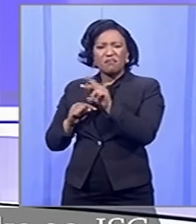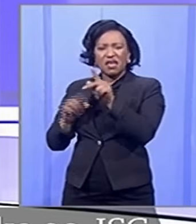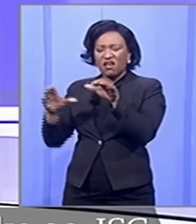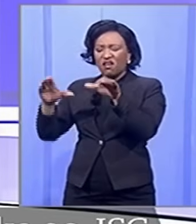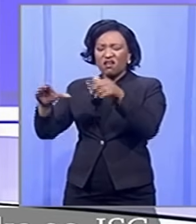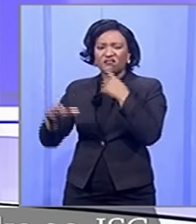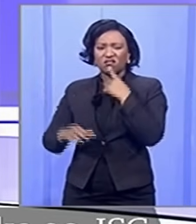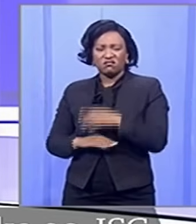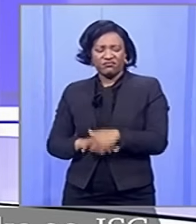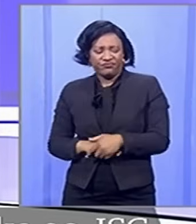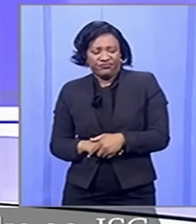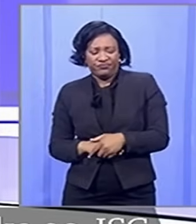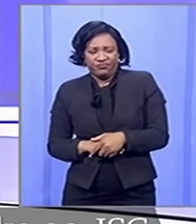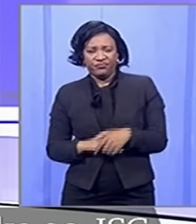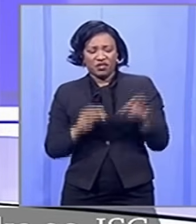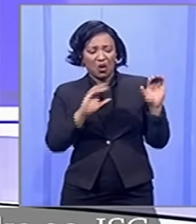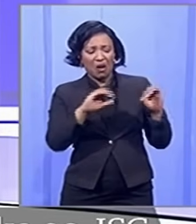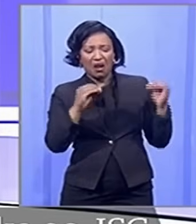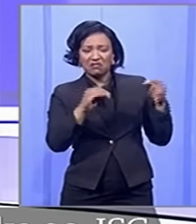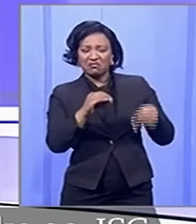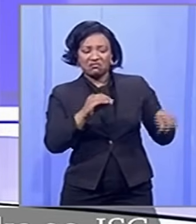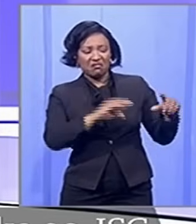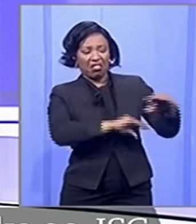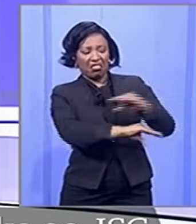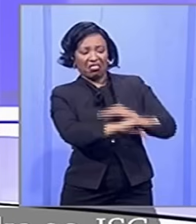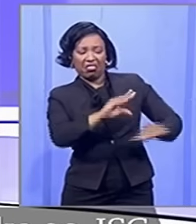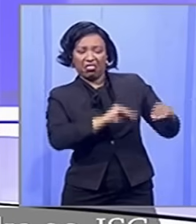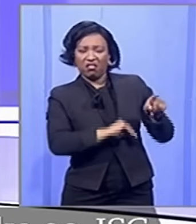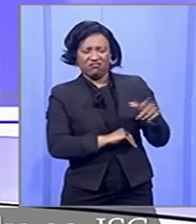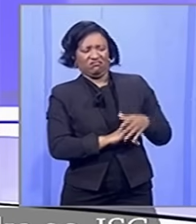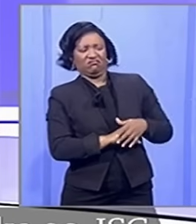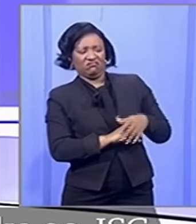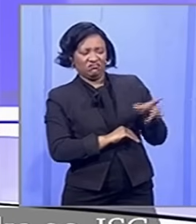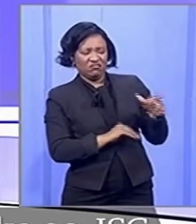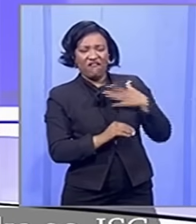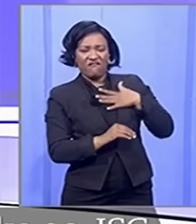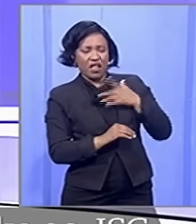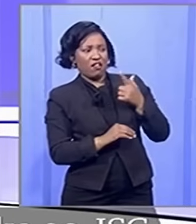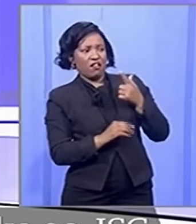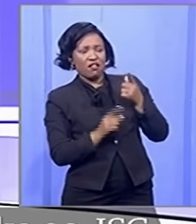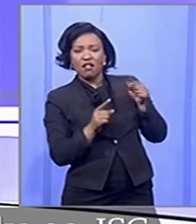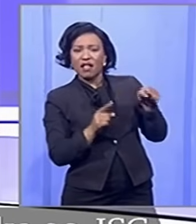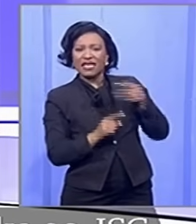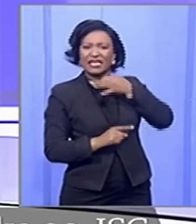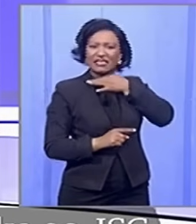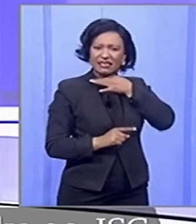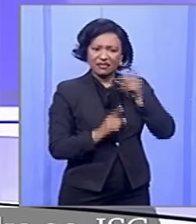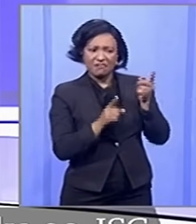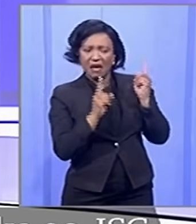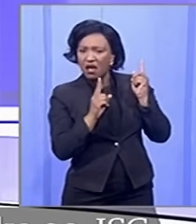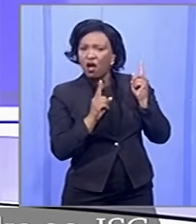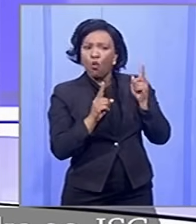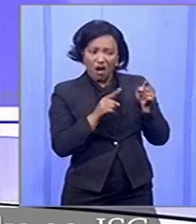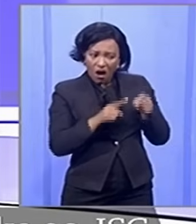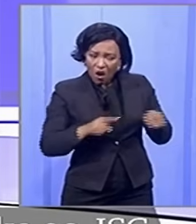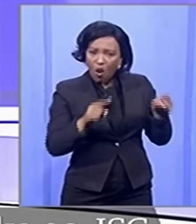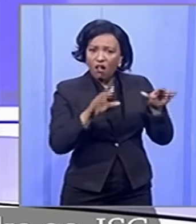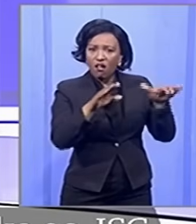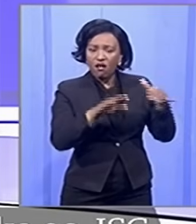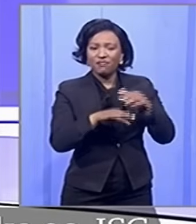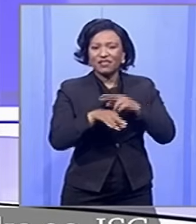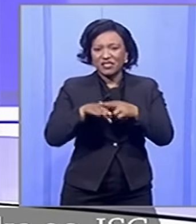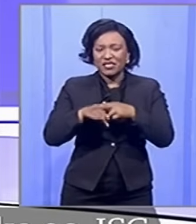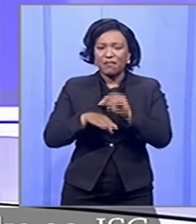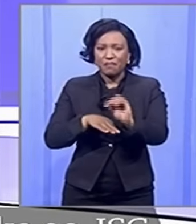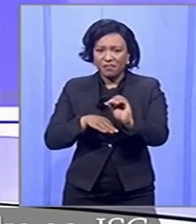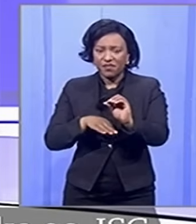ke dipolelo tša mekgatlo yeo ka ge ye mengwe ya yona e na le kgethologanyo ya semorafe. Ge AfriForum